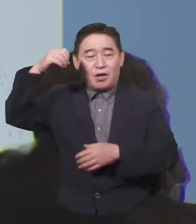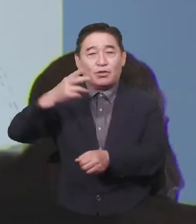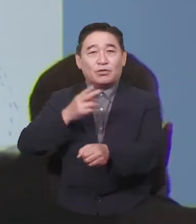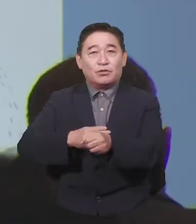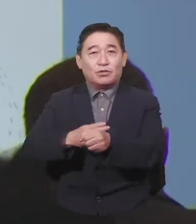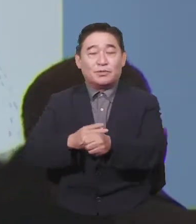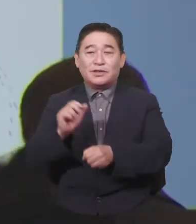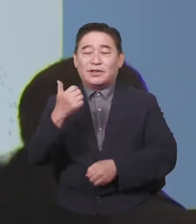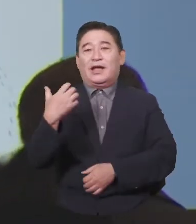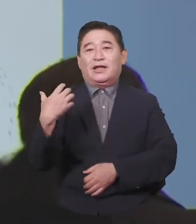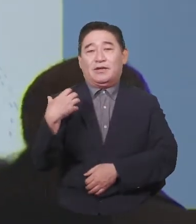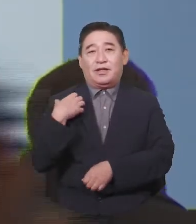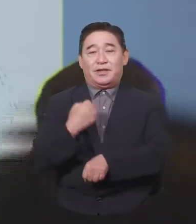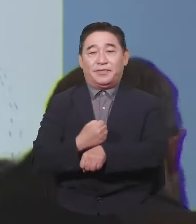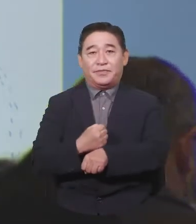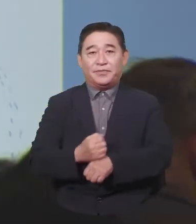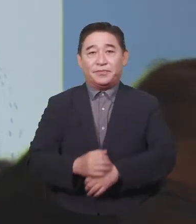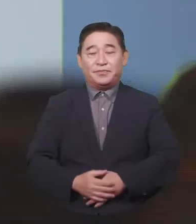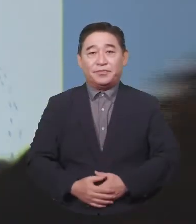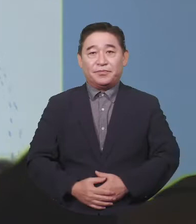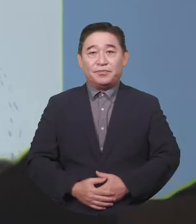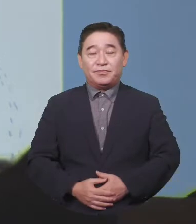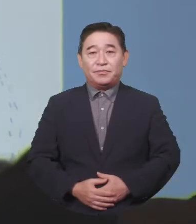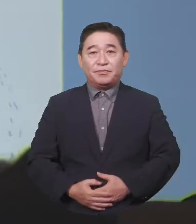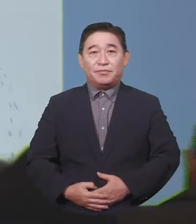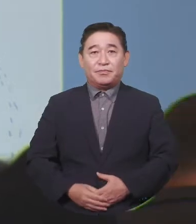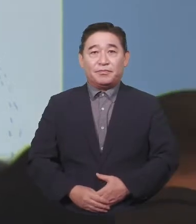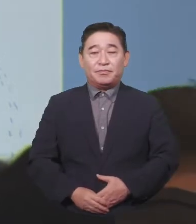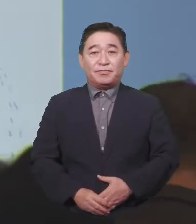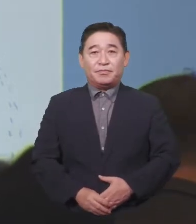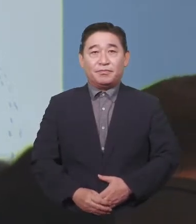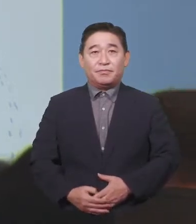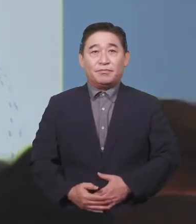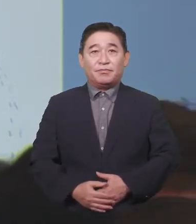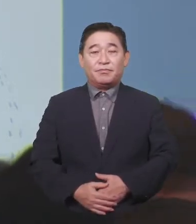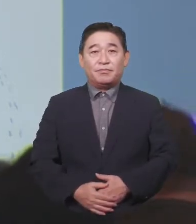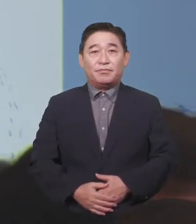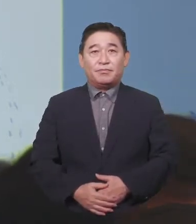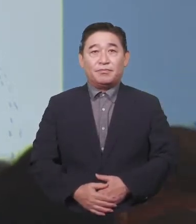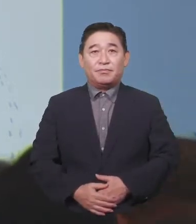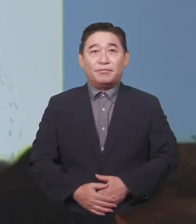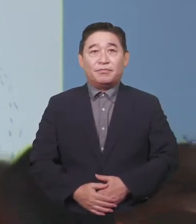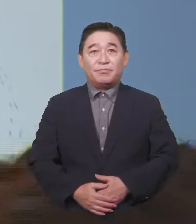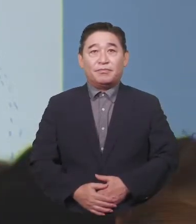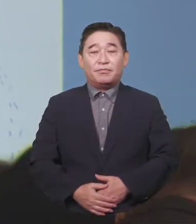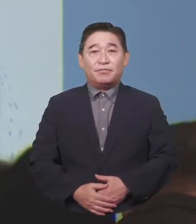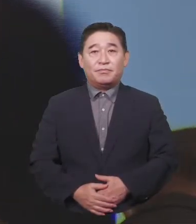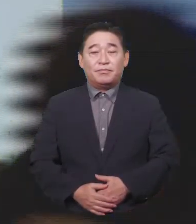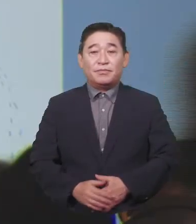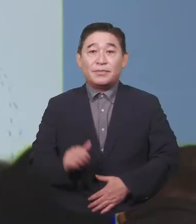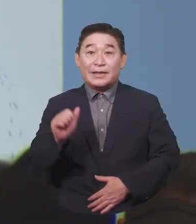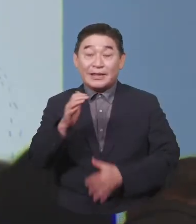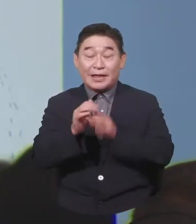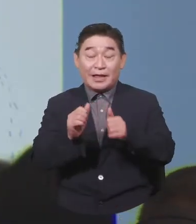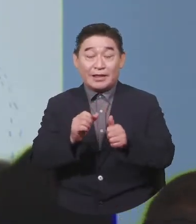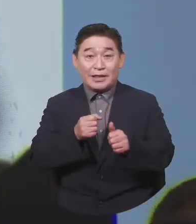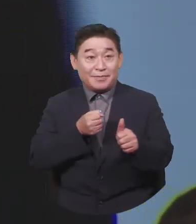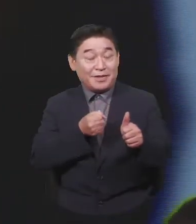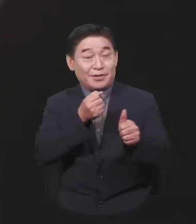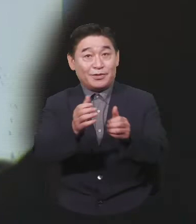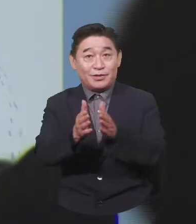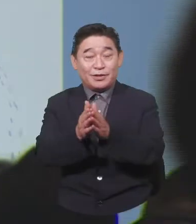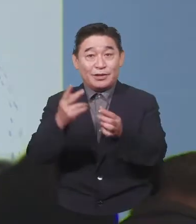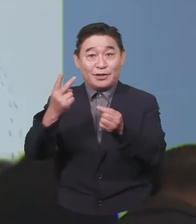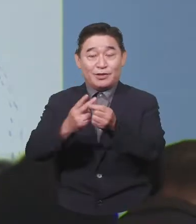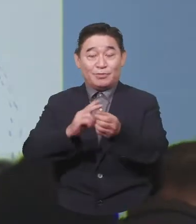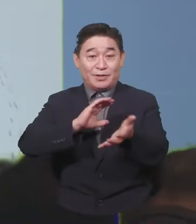Studies at Seoul National University. So now let me hand over the microphone to our honorable moderator. Ladies and gentlemen, please welcome